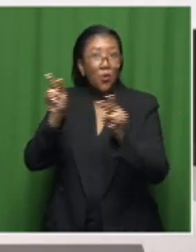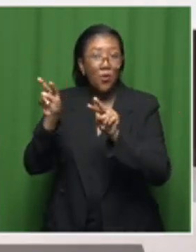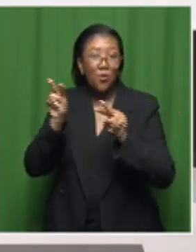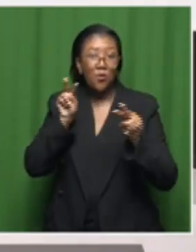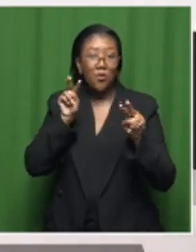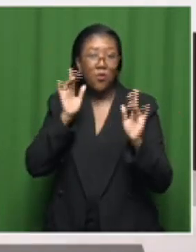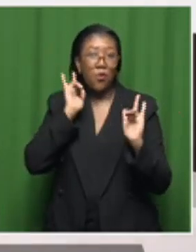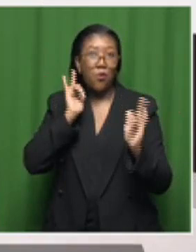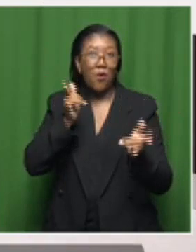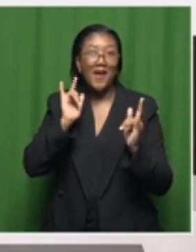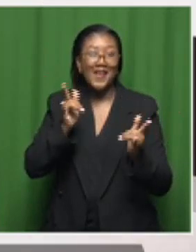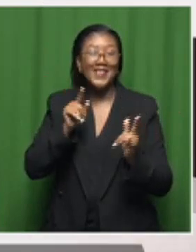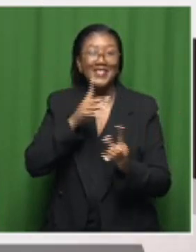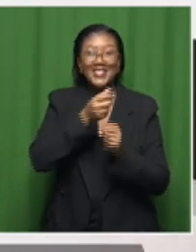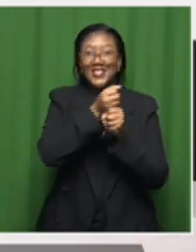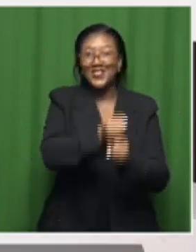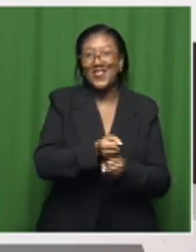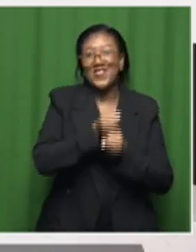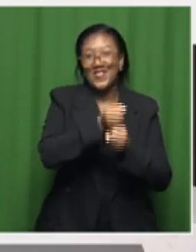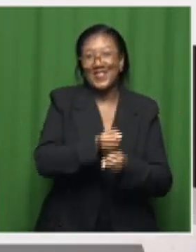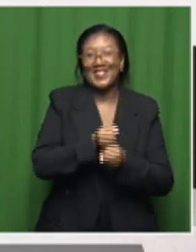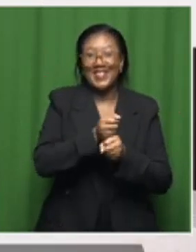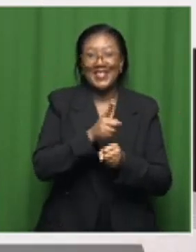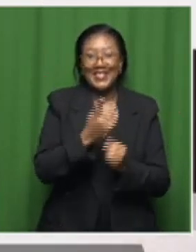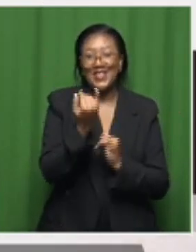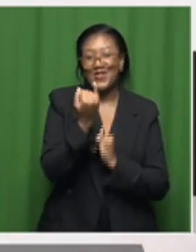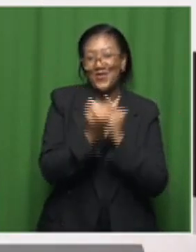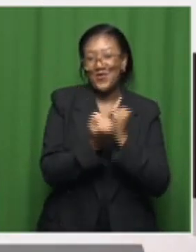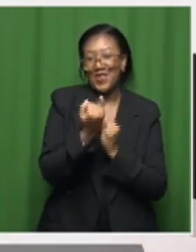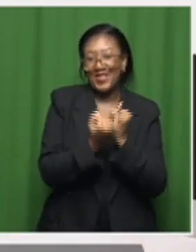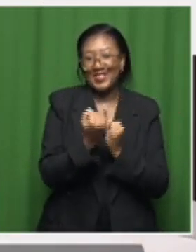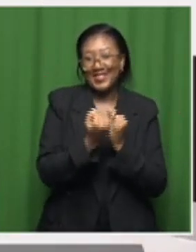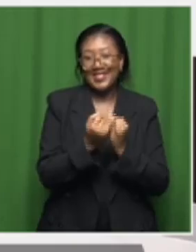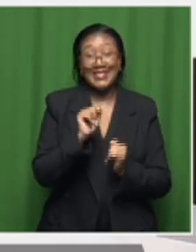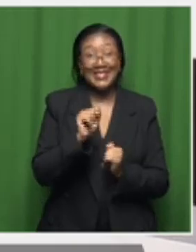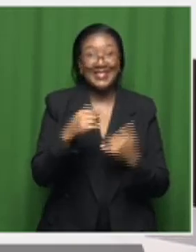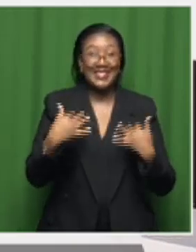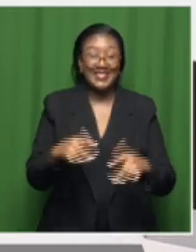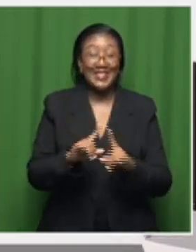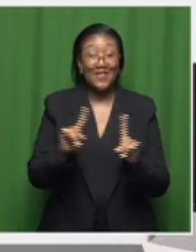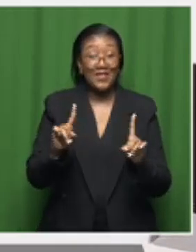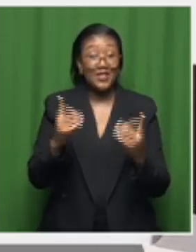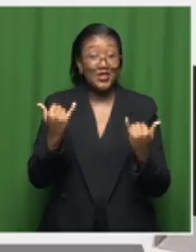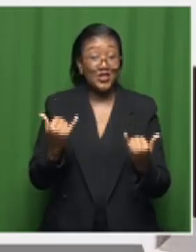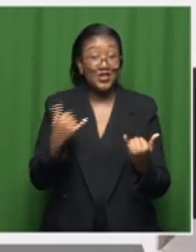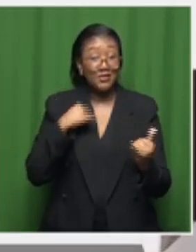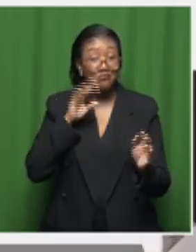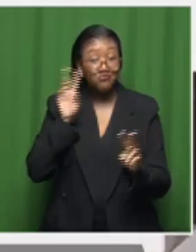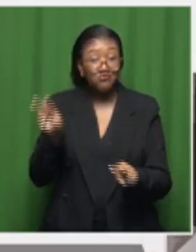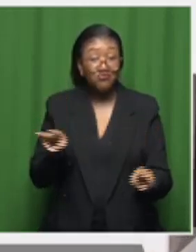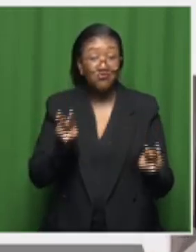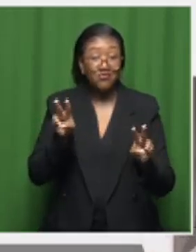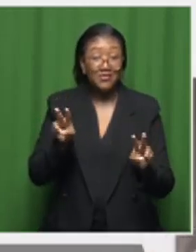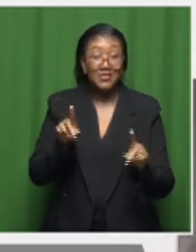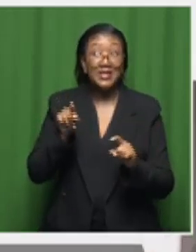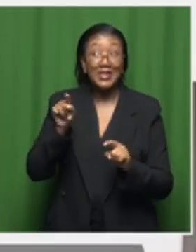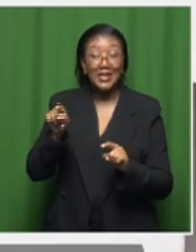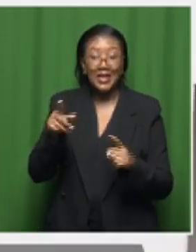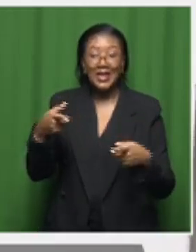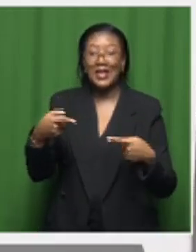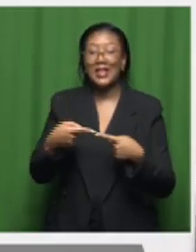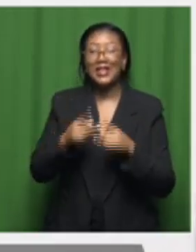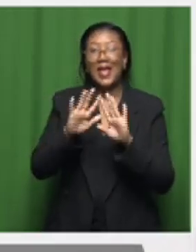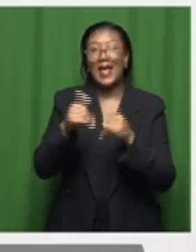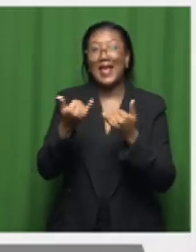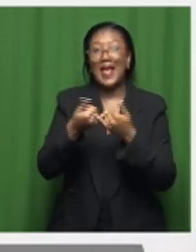very exciting race, the main race that goes with it. But that's what we'll be previewing today. Of course, the headline sponsor still, Hollywoodbets.